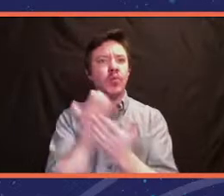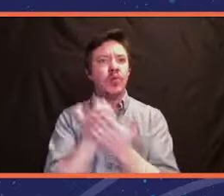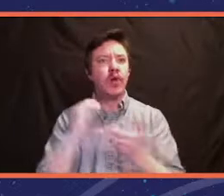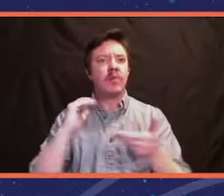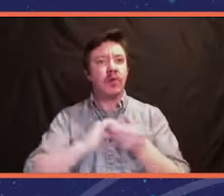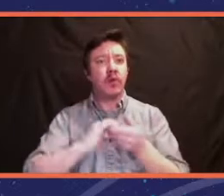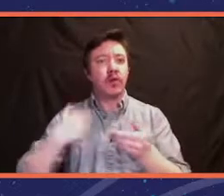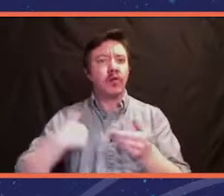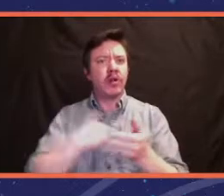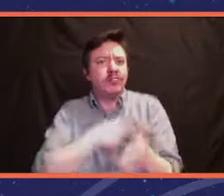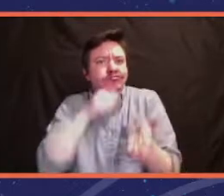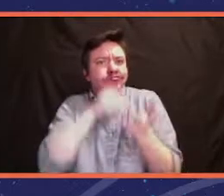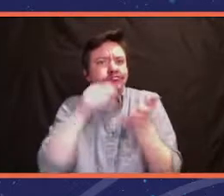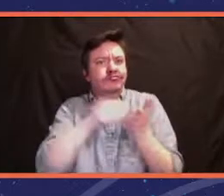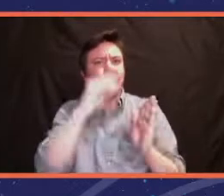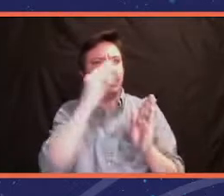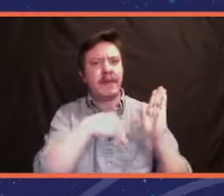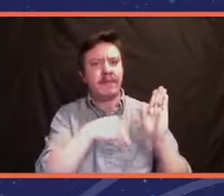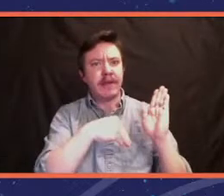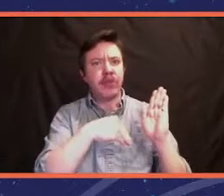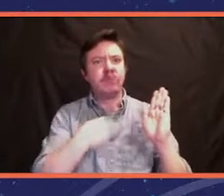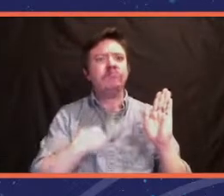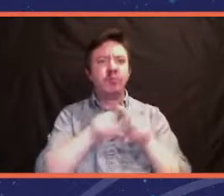manifesto and we launched that.